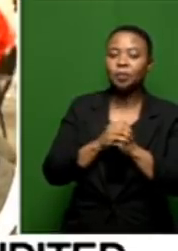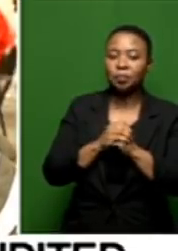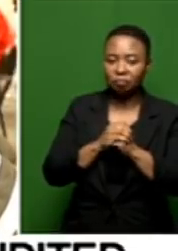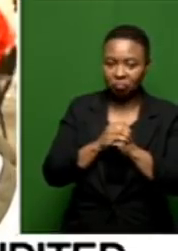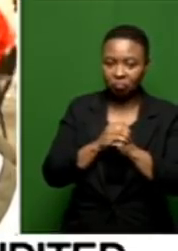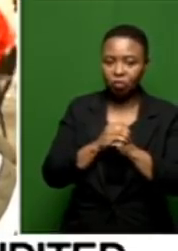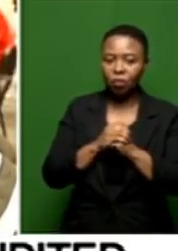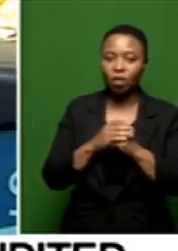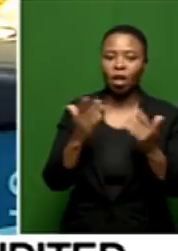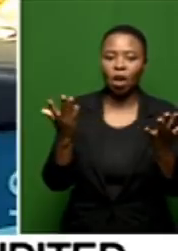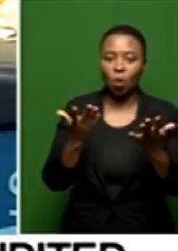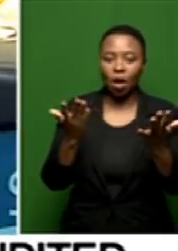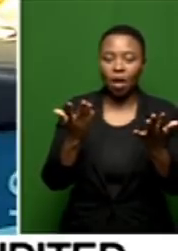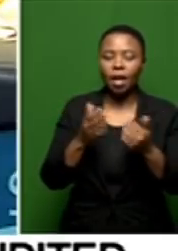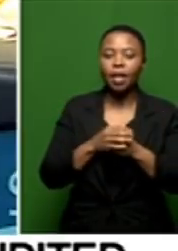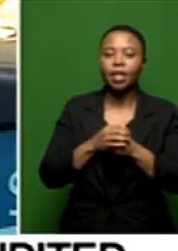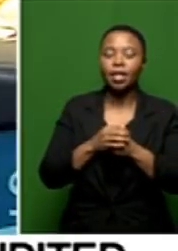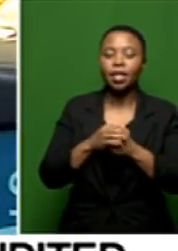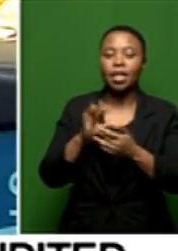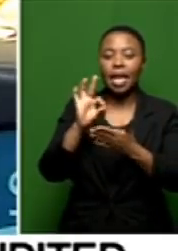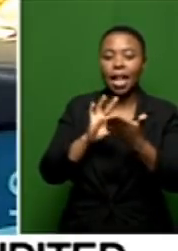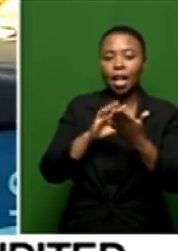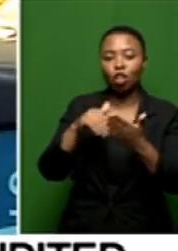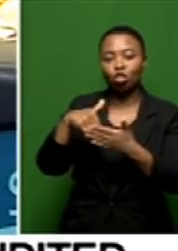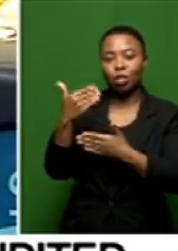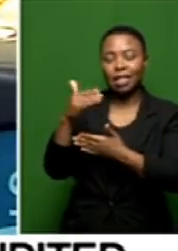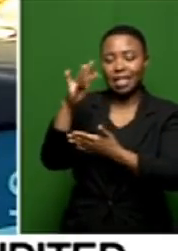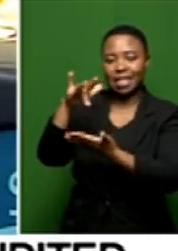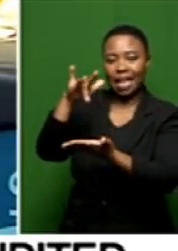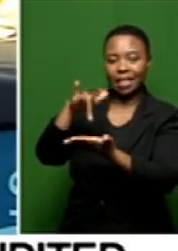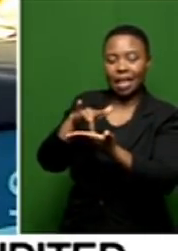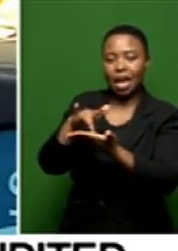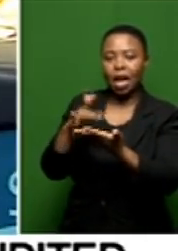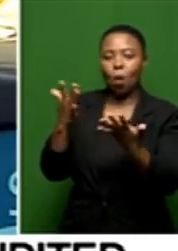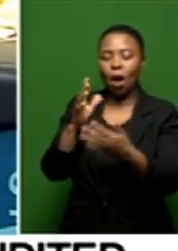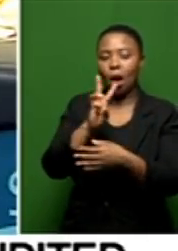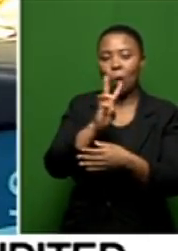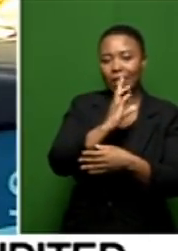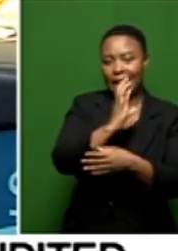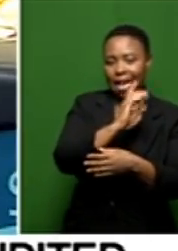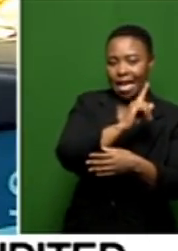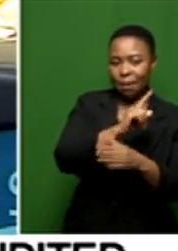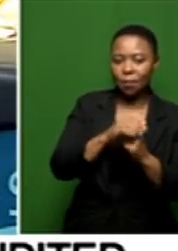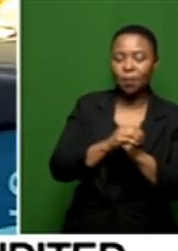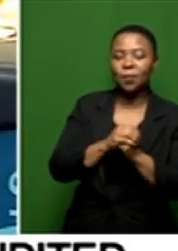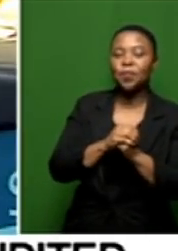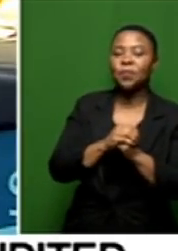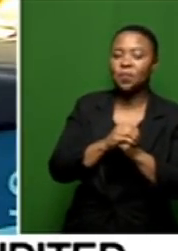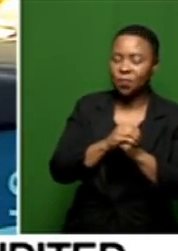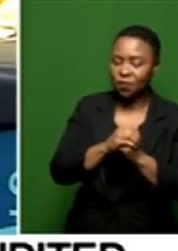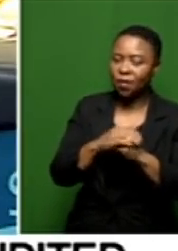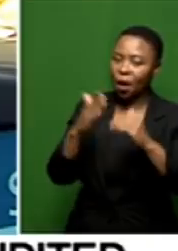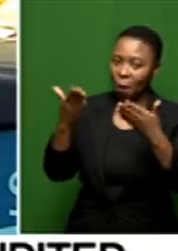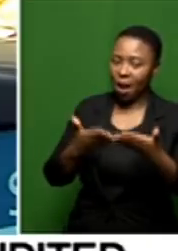the elections center in the Western Cape. Asanda, welcome to